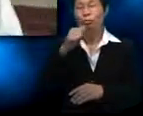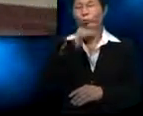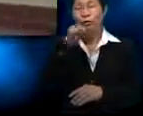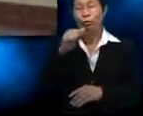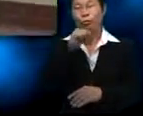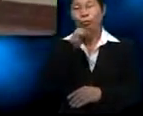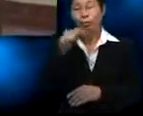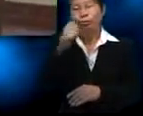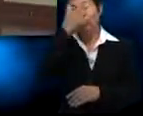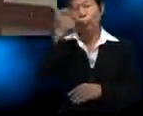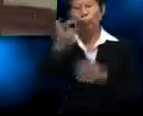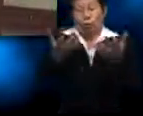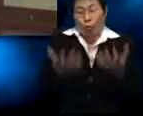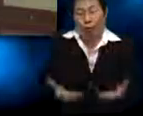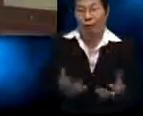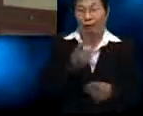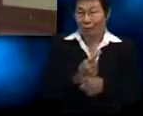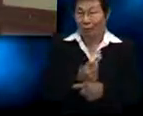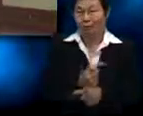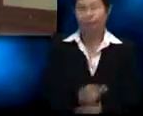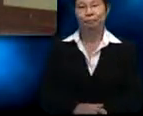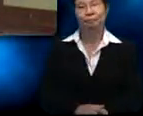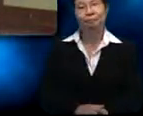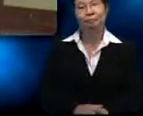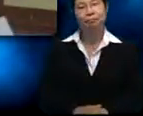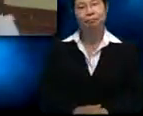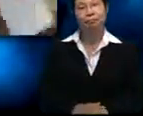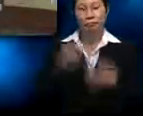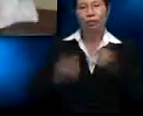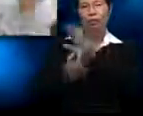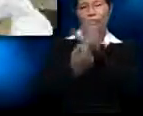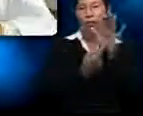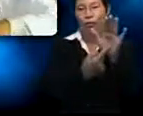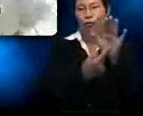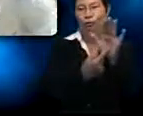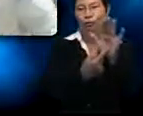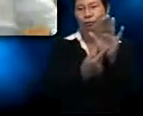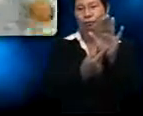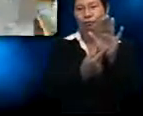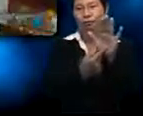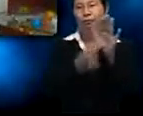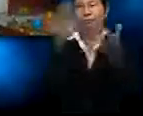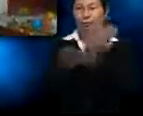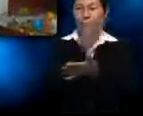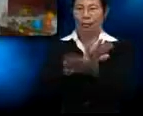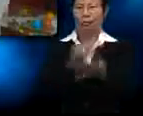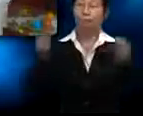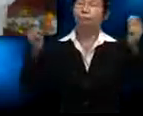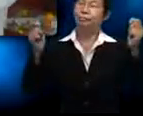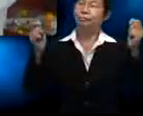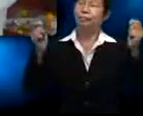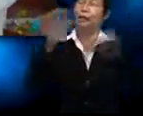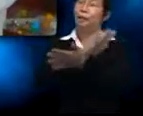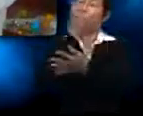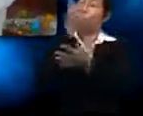And I shall show you these two things. Now, these